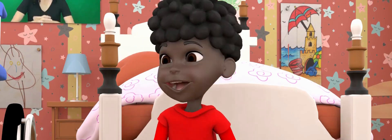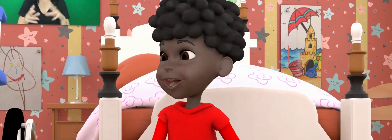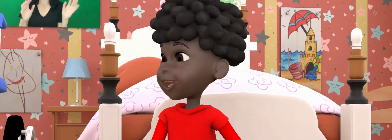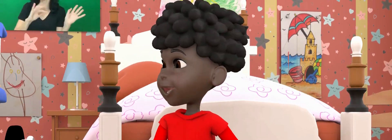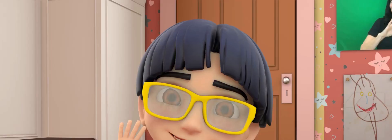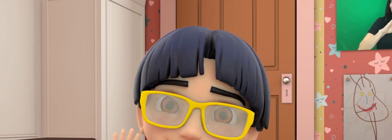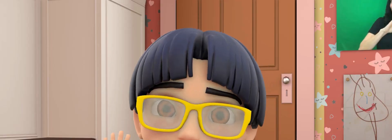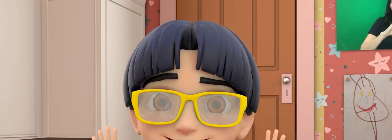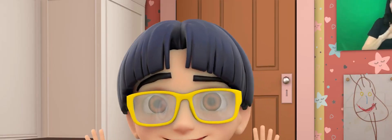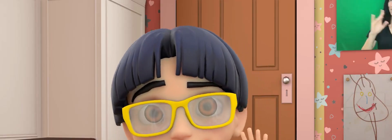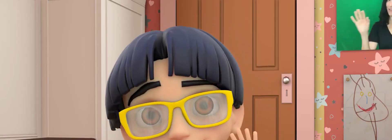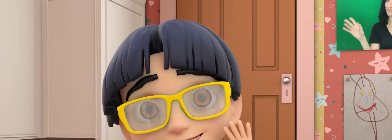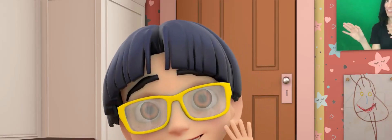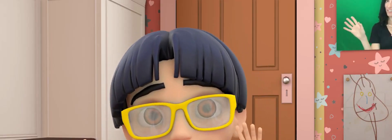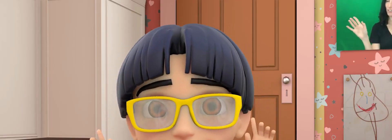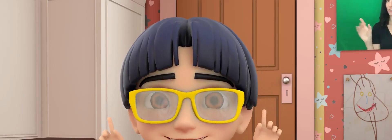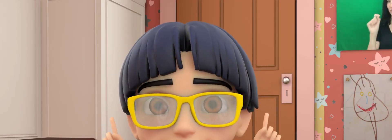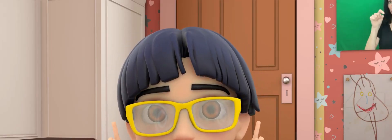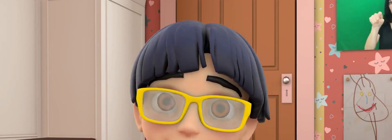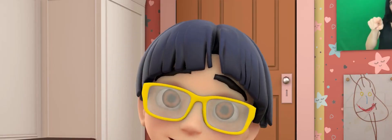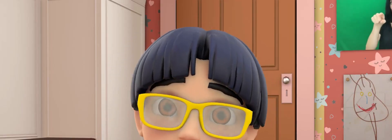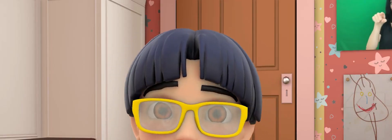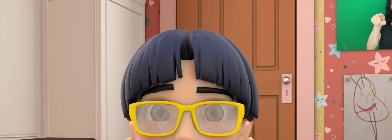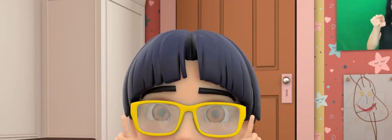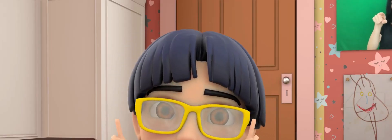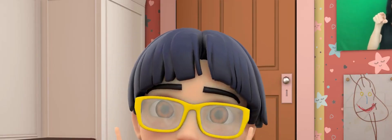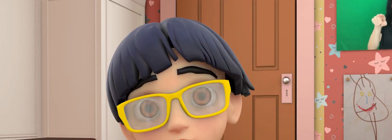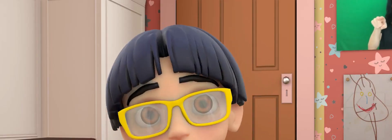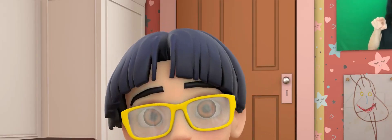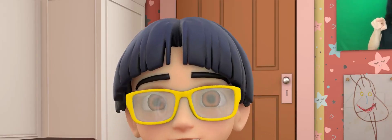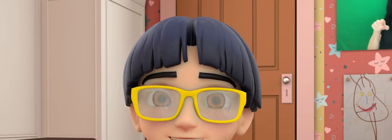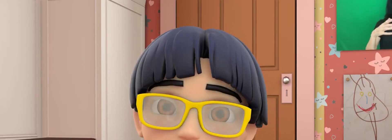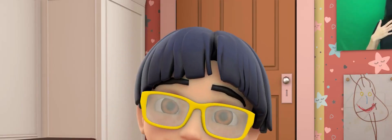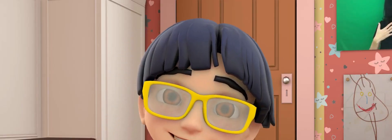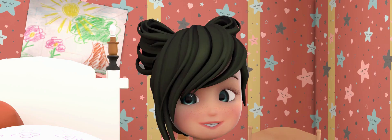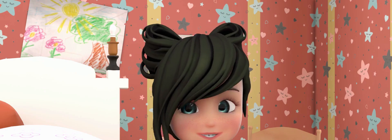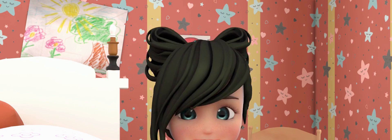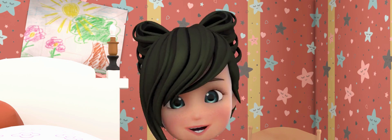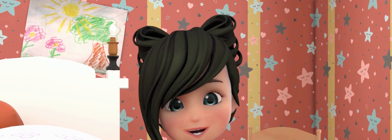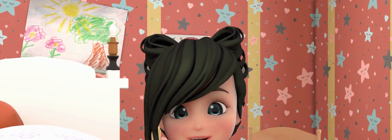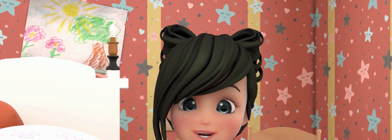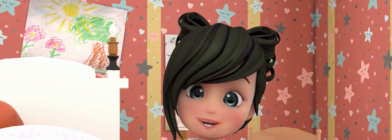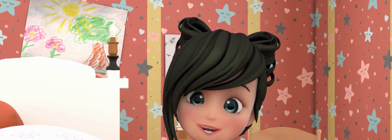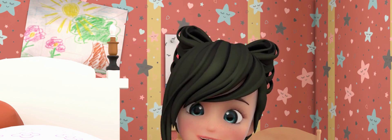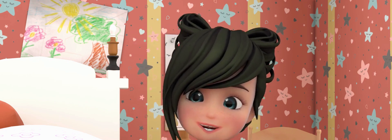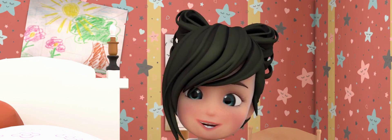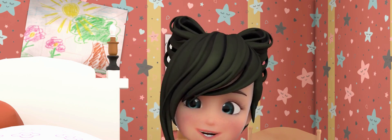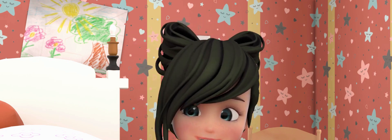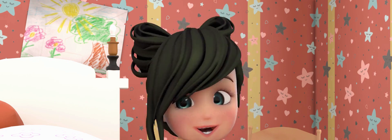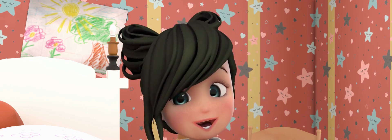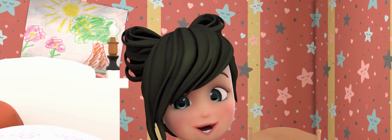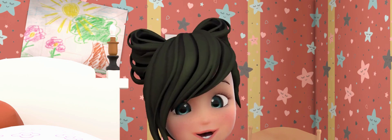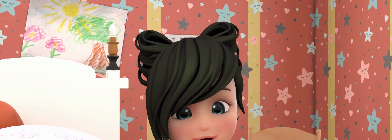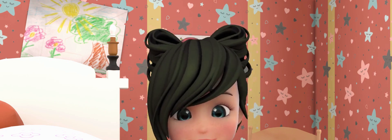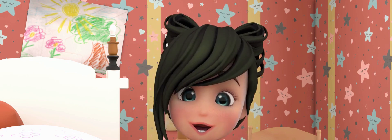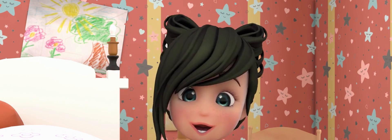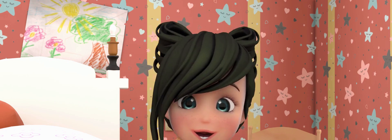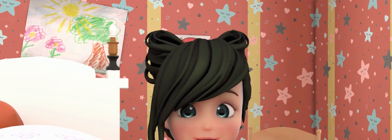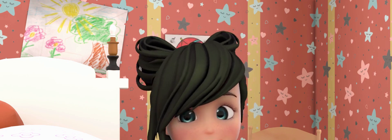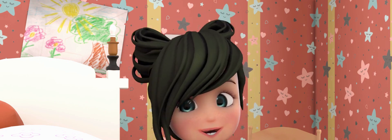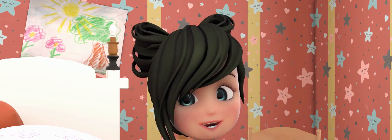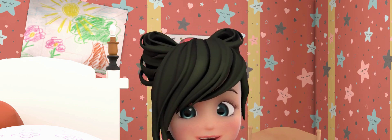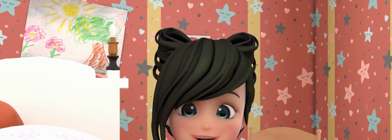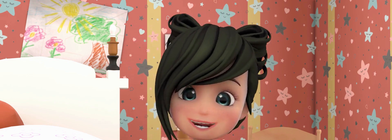lap. Now that my fingers have shown so much to you, show me something your fingers